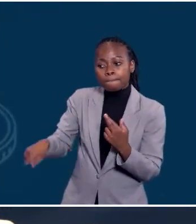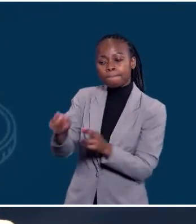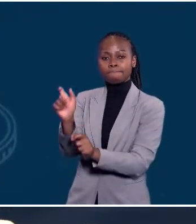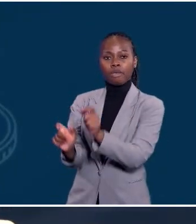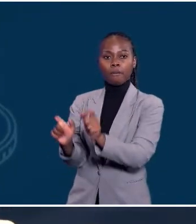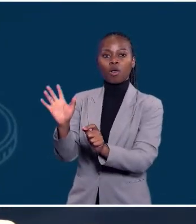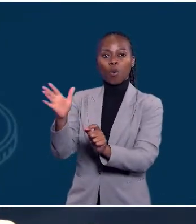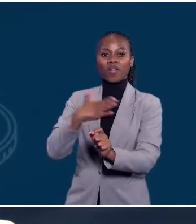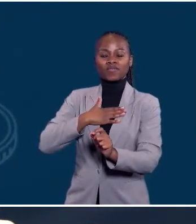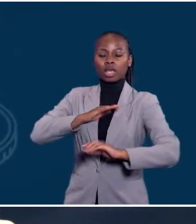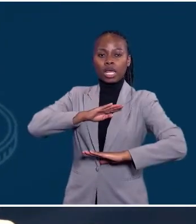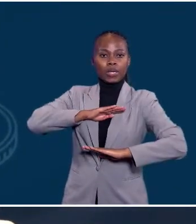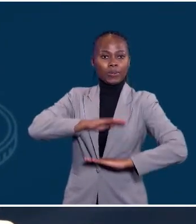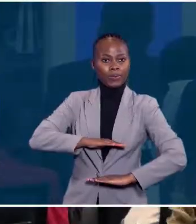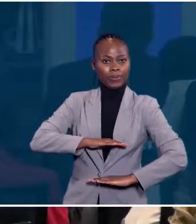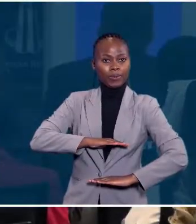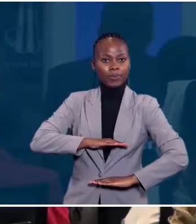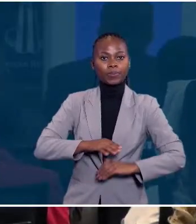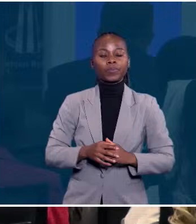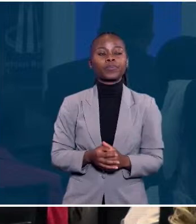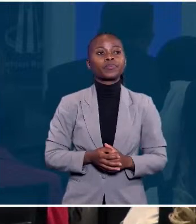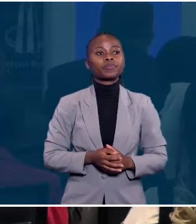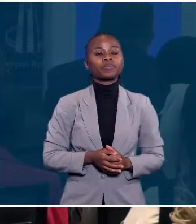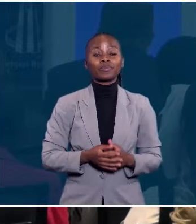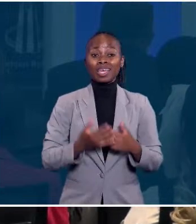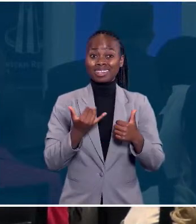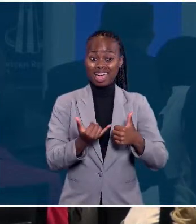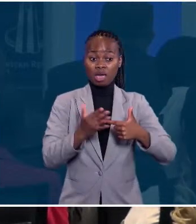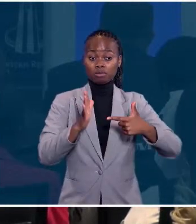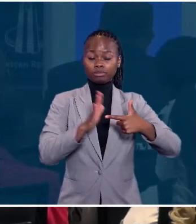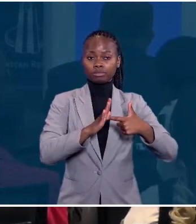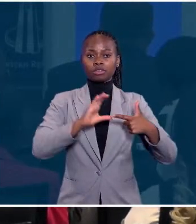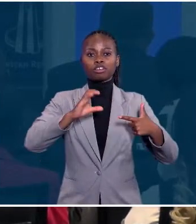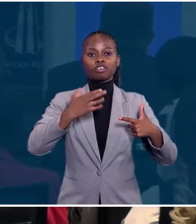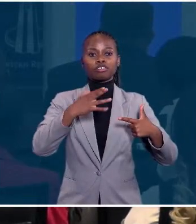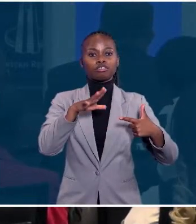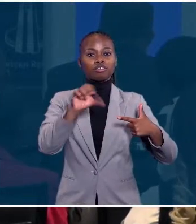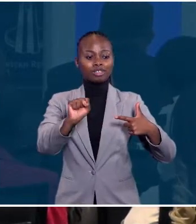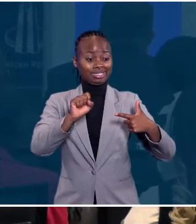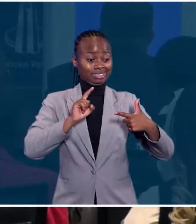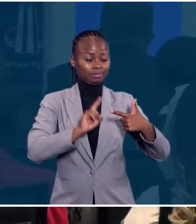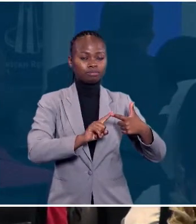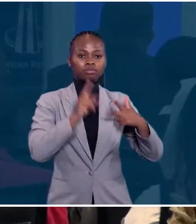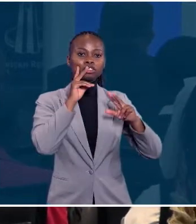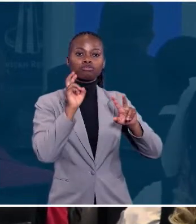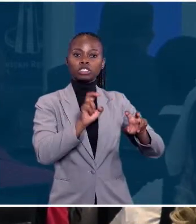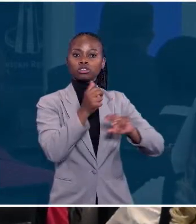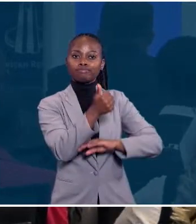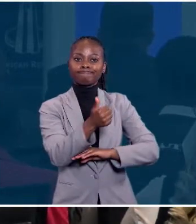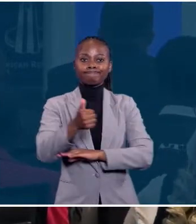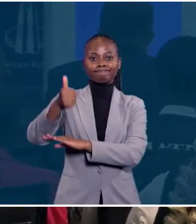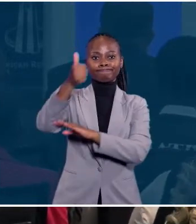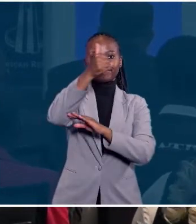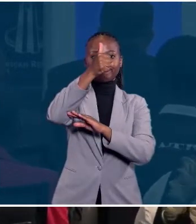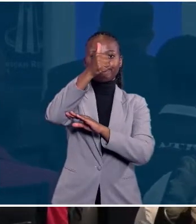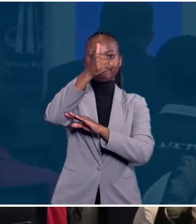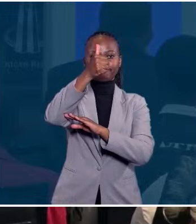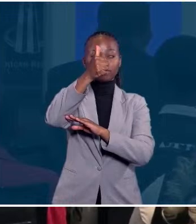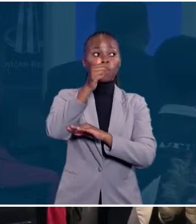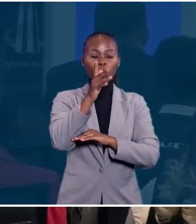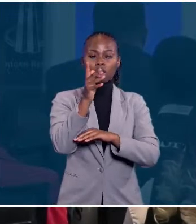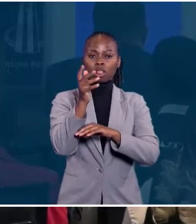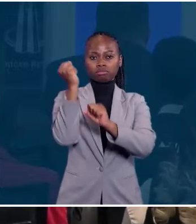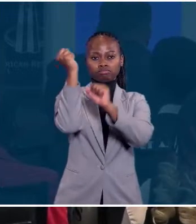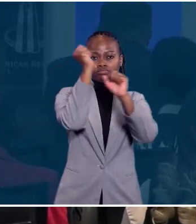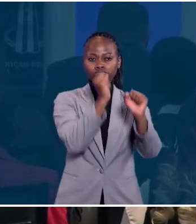to Chris Lovald, our Head of Economic Research and the Chief Economist, to take us through